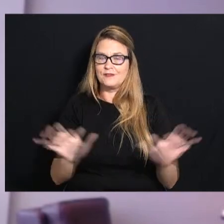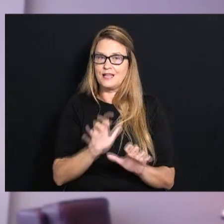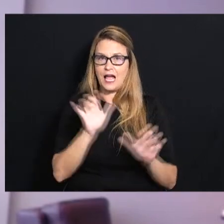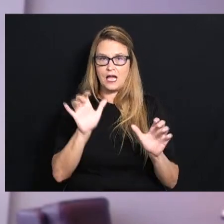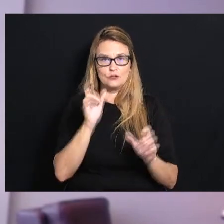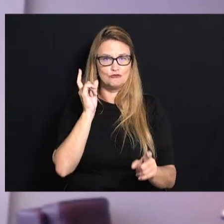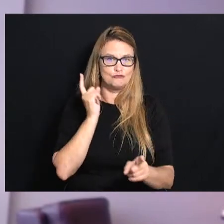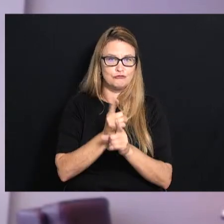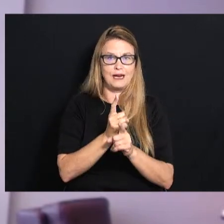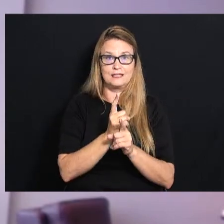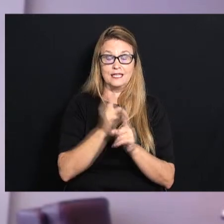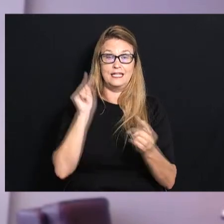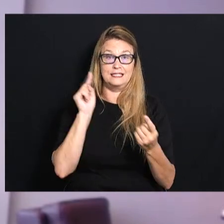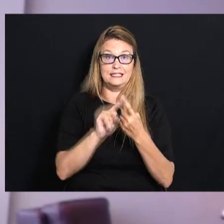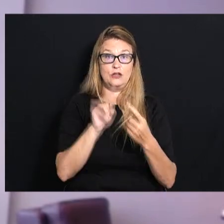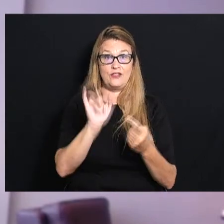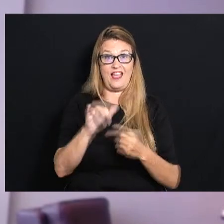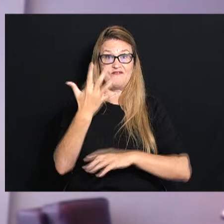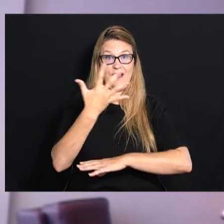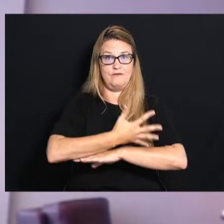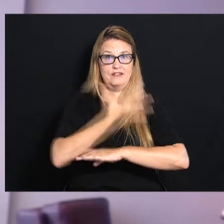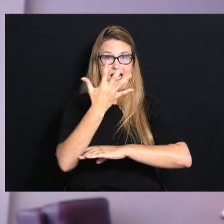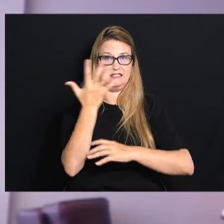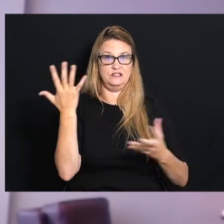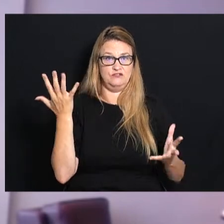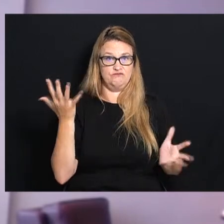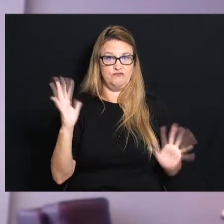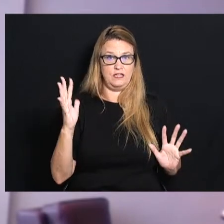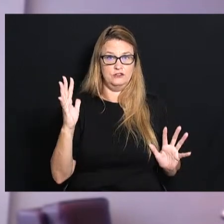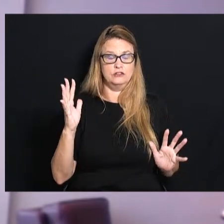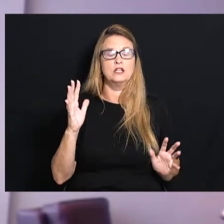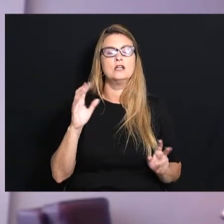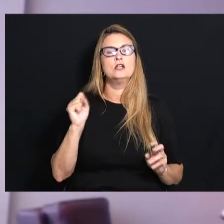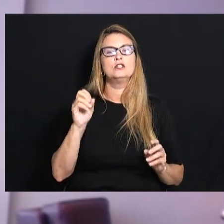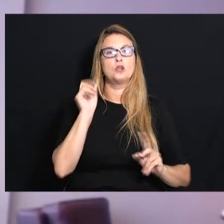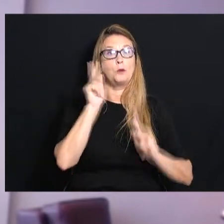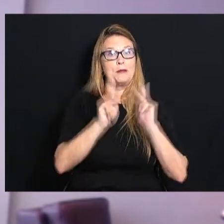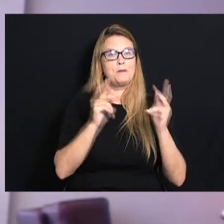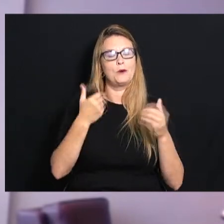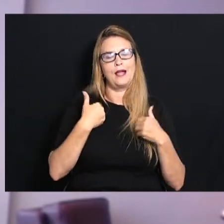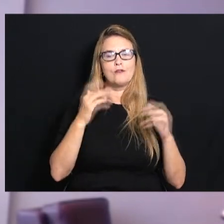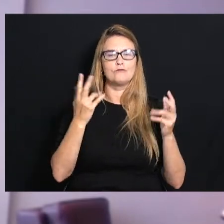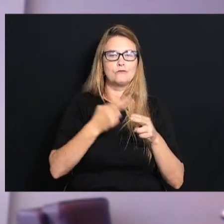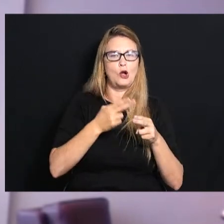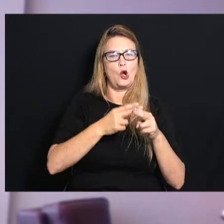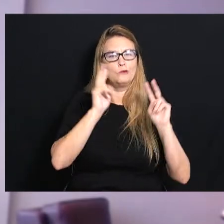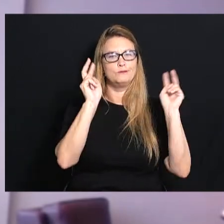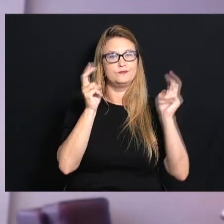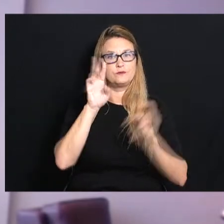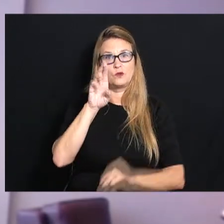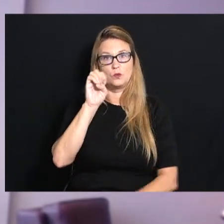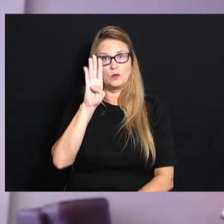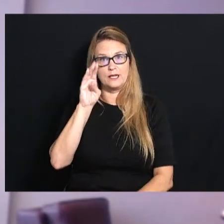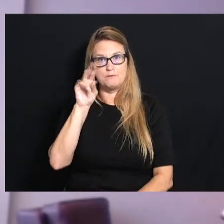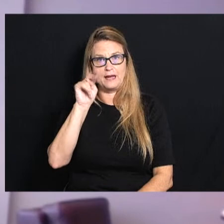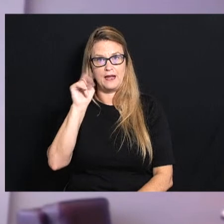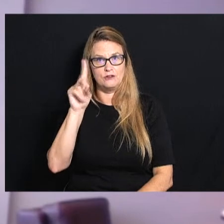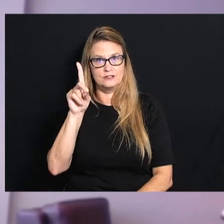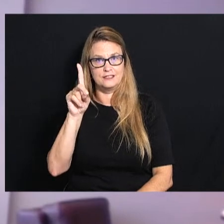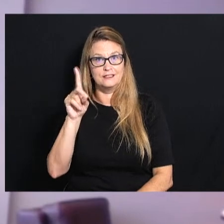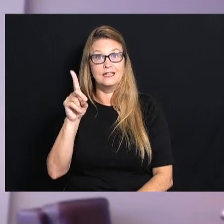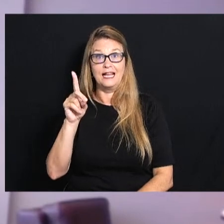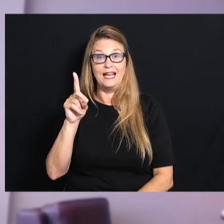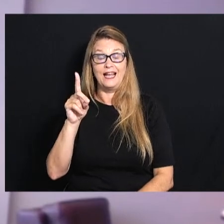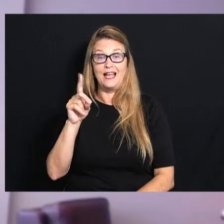Paxlovid's finished, which is a 5-day course. And so some people can rebound, get more symptoms, and have the virus